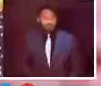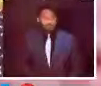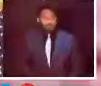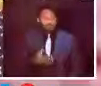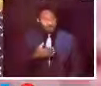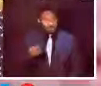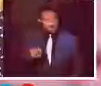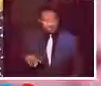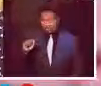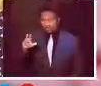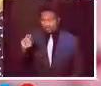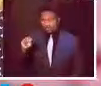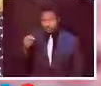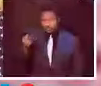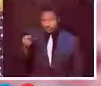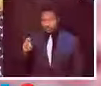Anodompre of